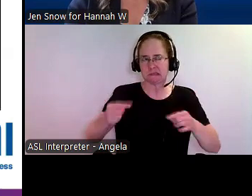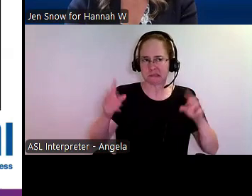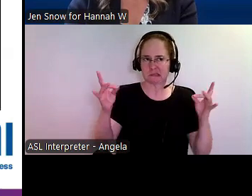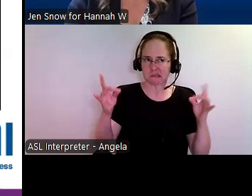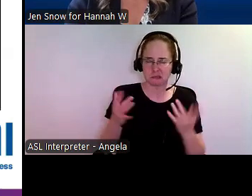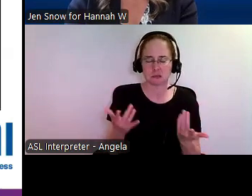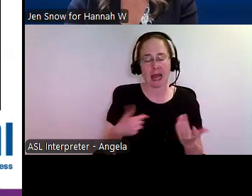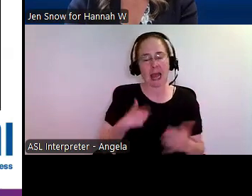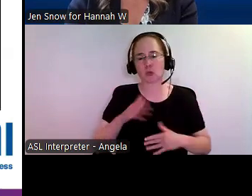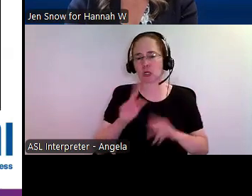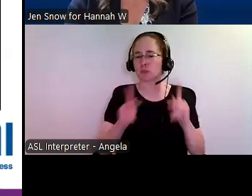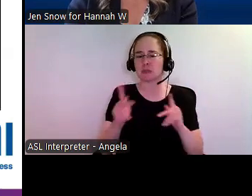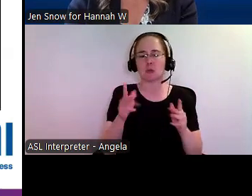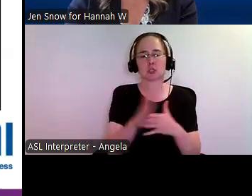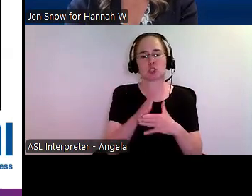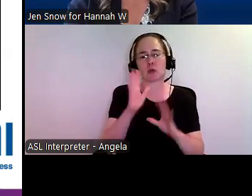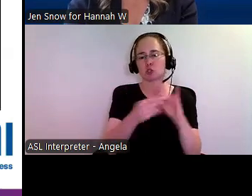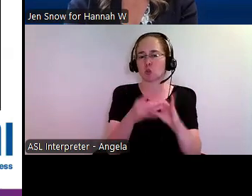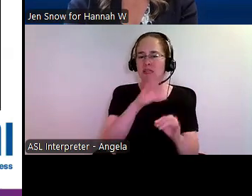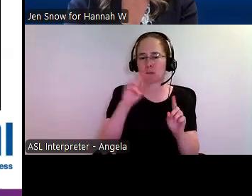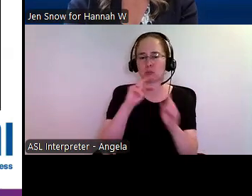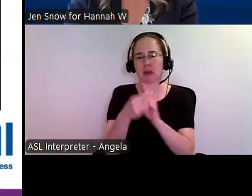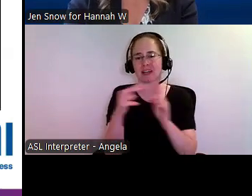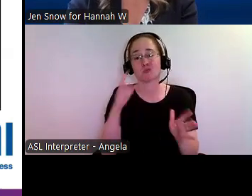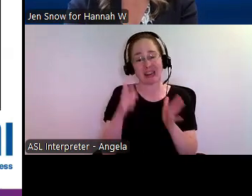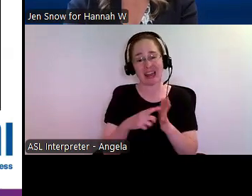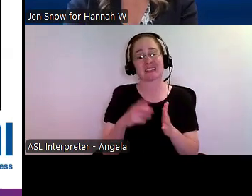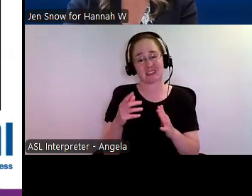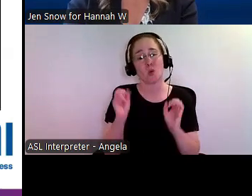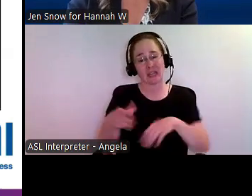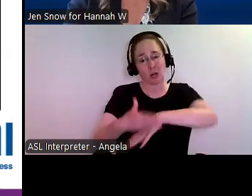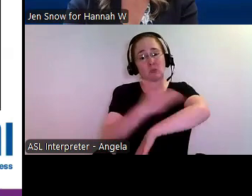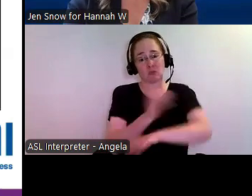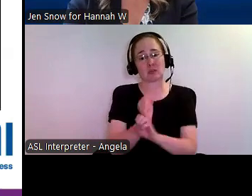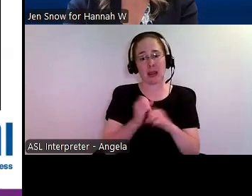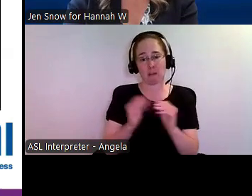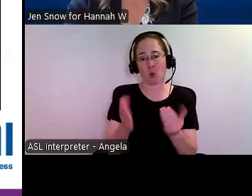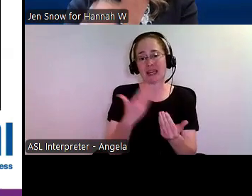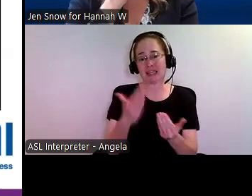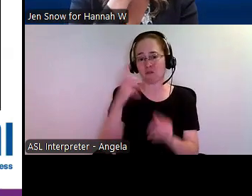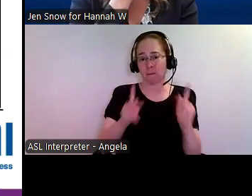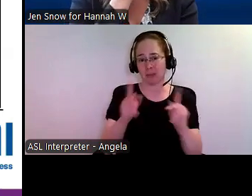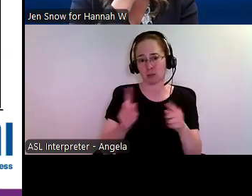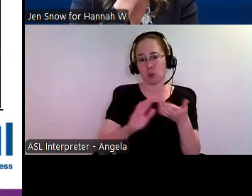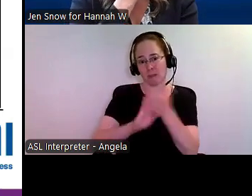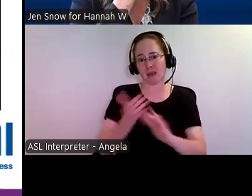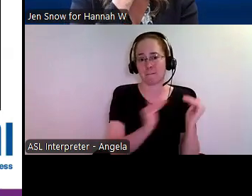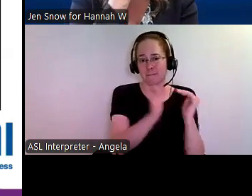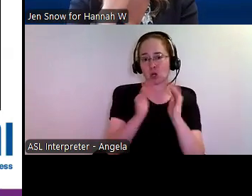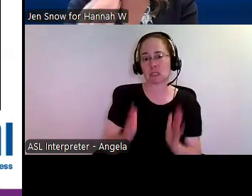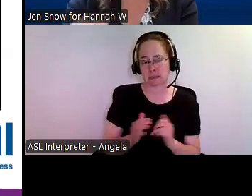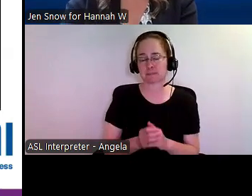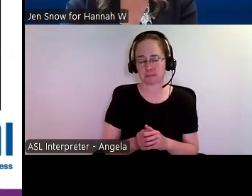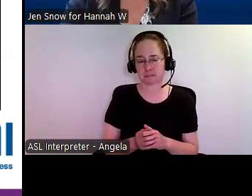appreciate people sharing their stories and their perspectives and recognize that there's some room for improvement to make it easier for folks who can serve peers to be part of the conversation